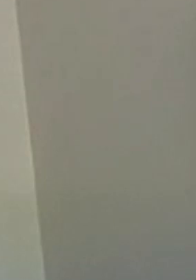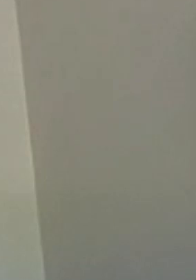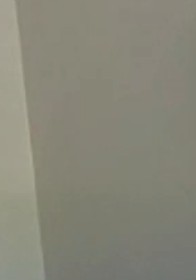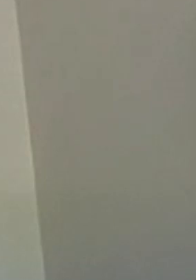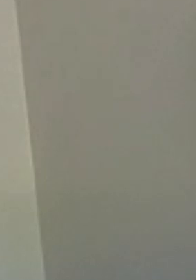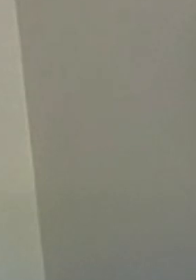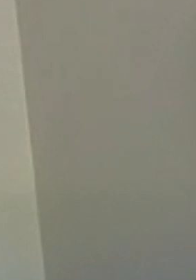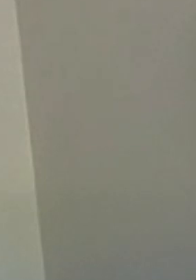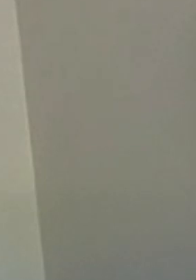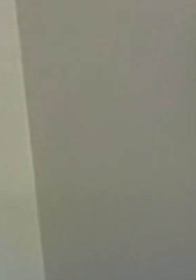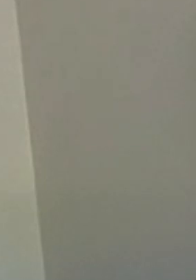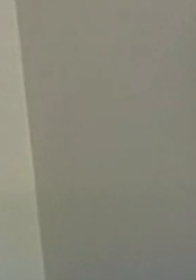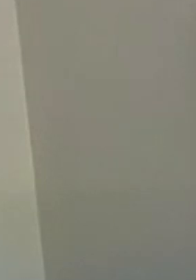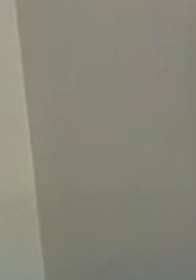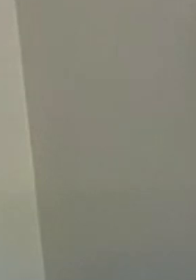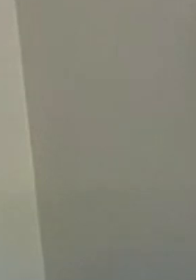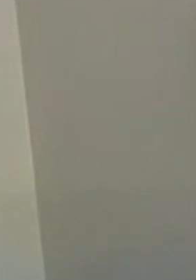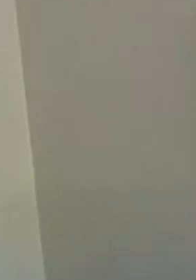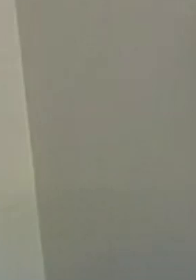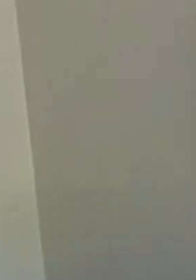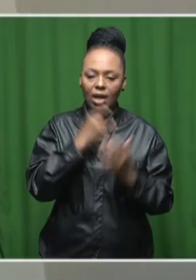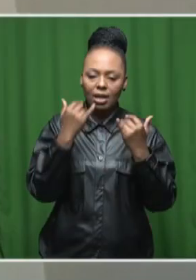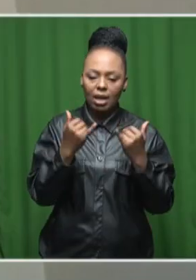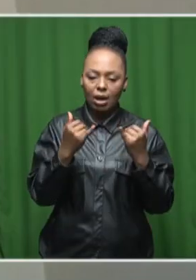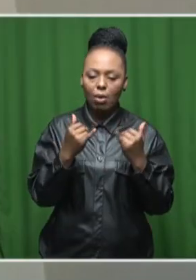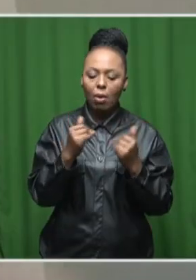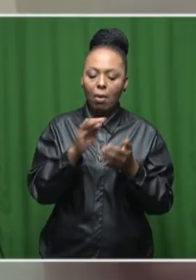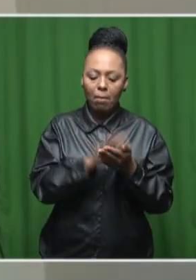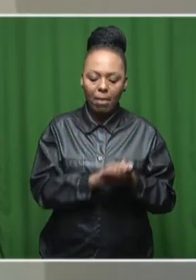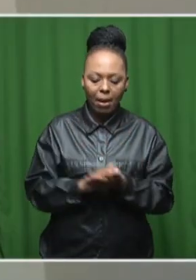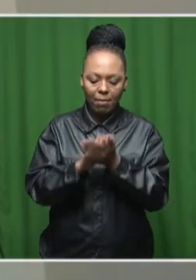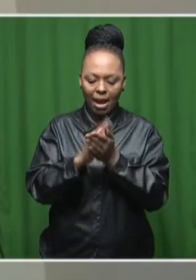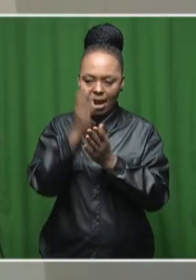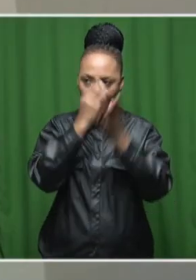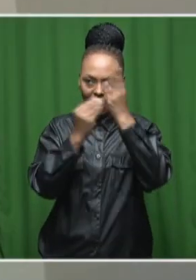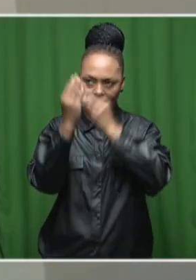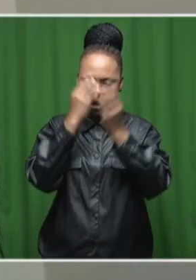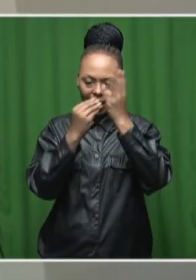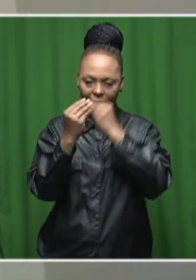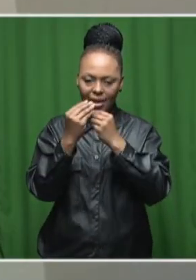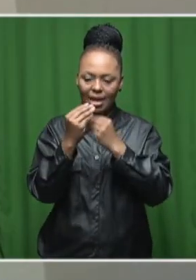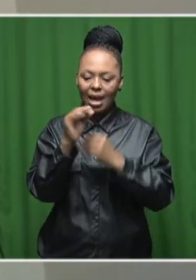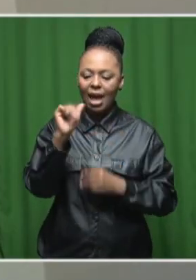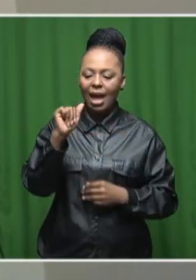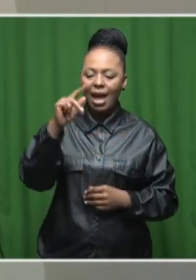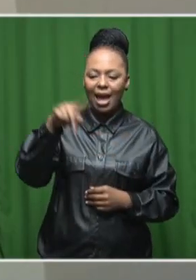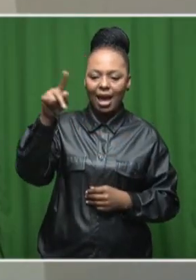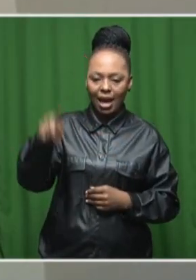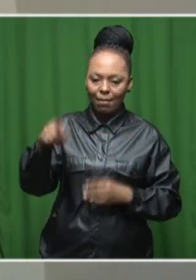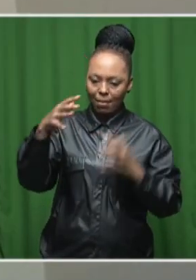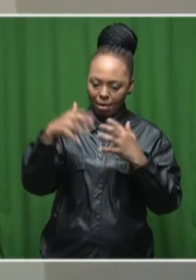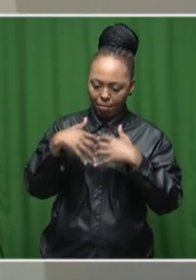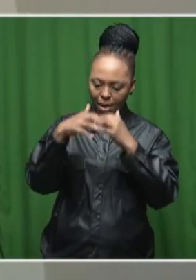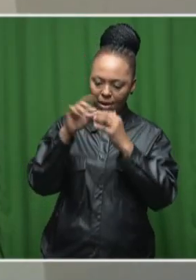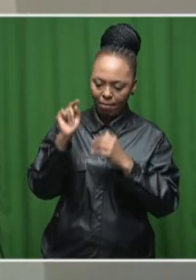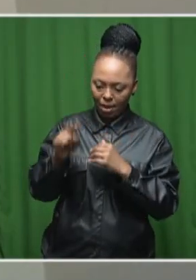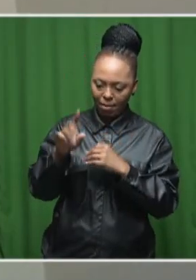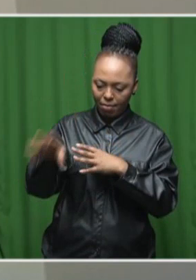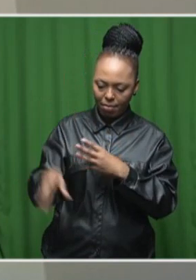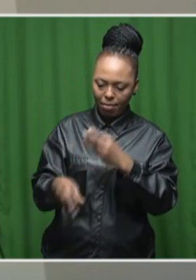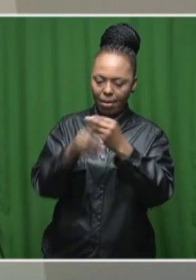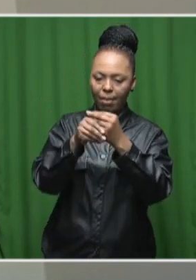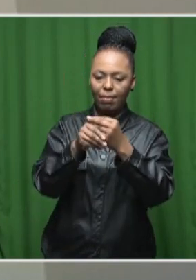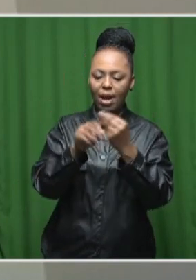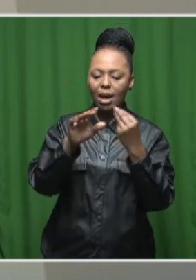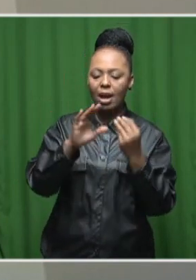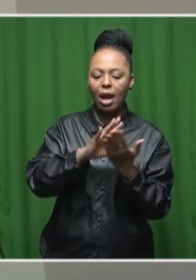to technology, hence the birth of Bamba Learn. So that is the app that we developed, which is an extension of the curriculum